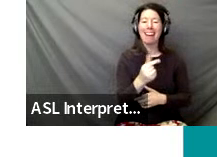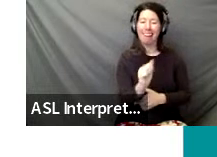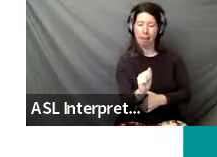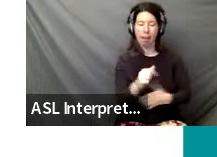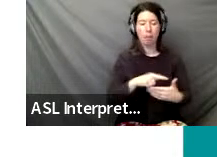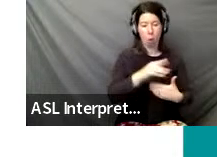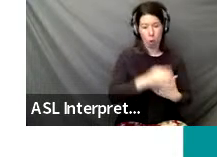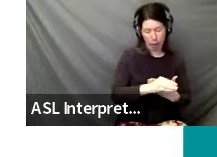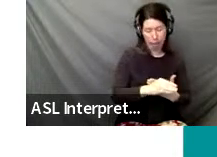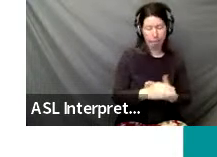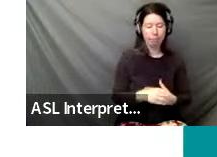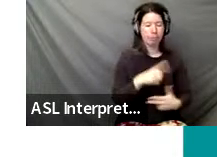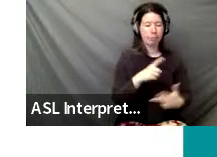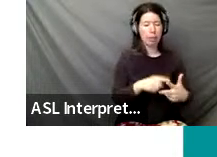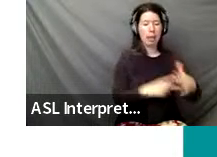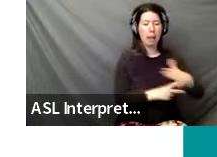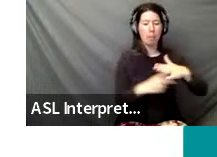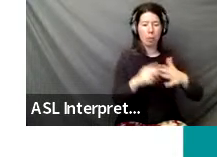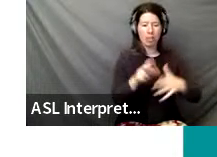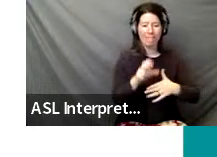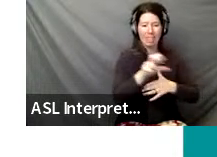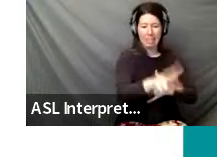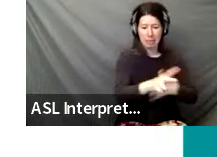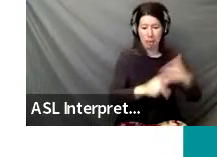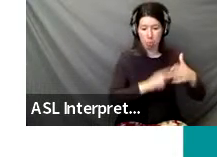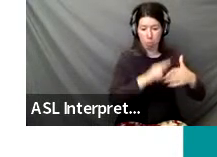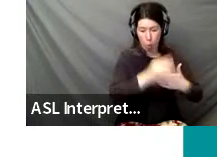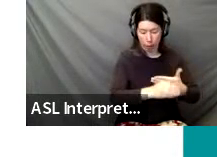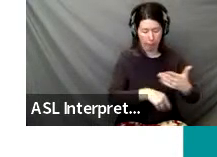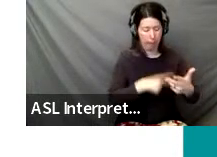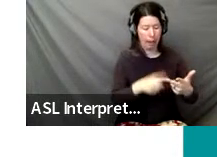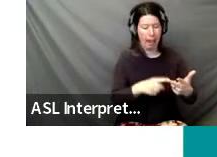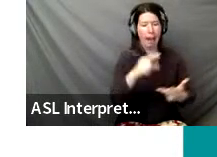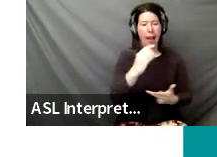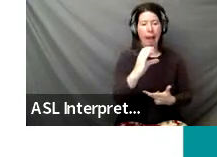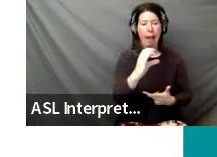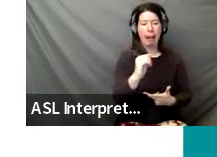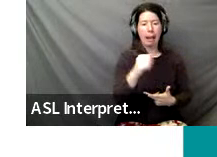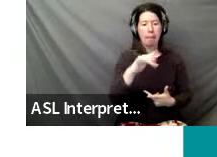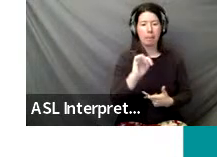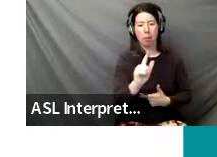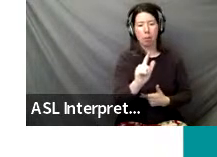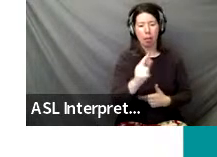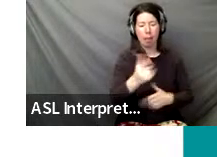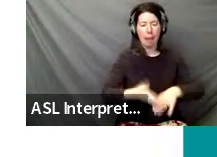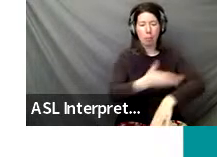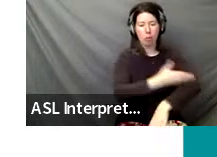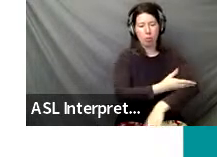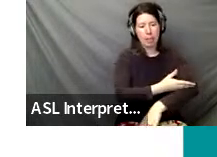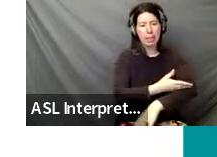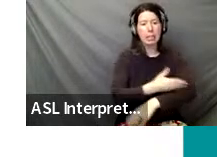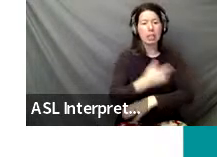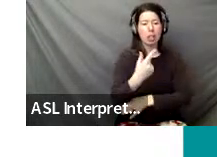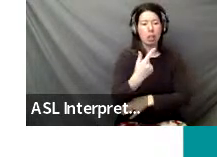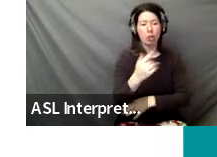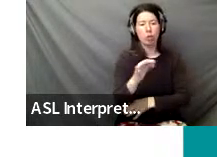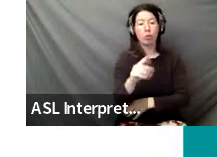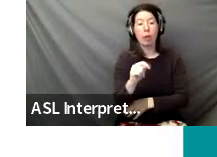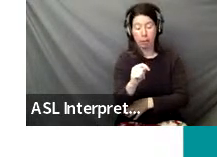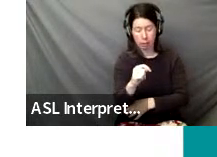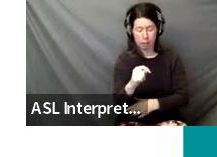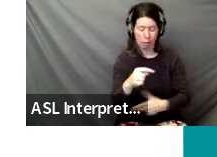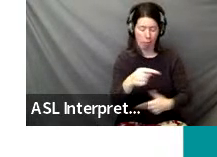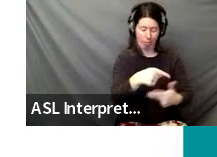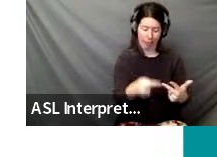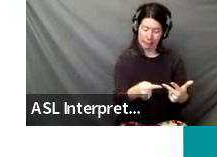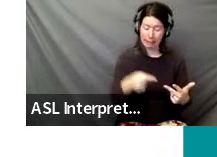bridge investment program, as well as a capital improvement grant program. So those are three programs that we think this program